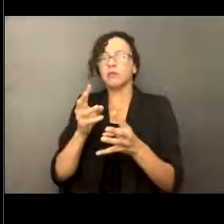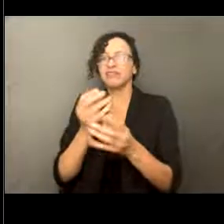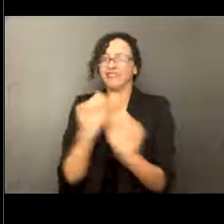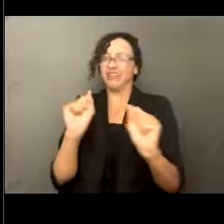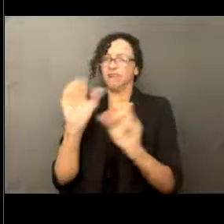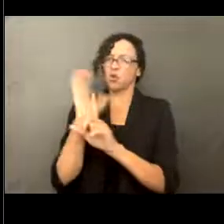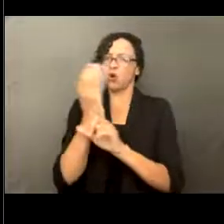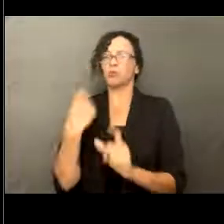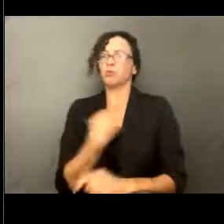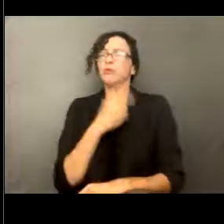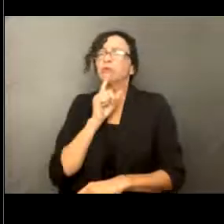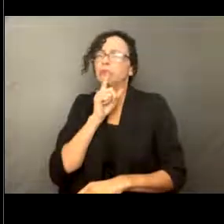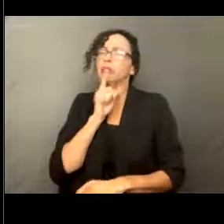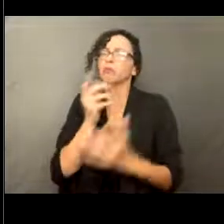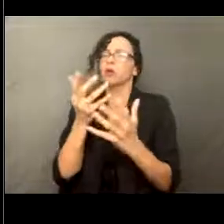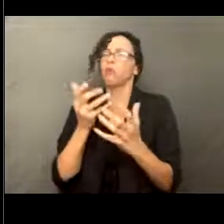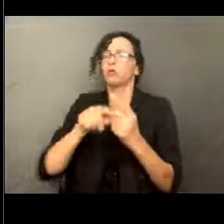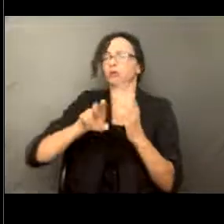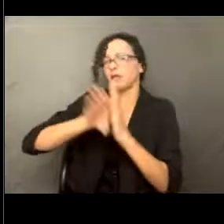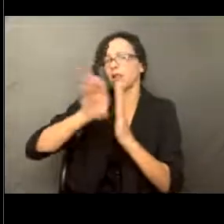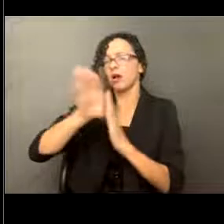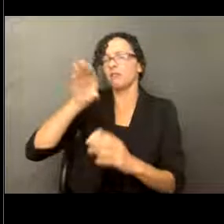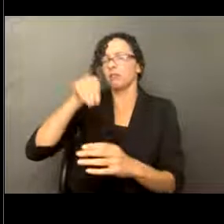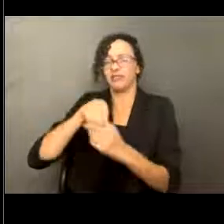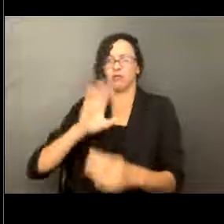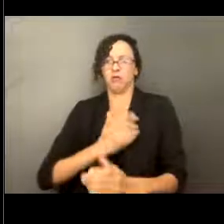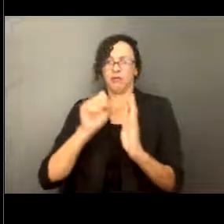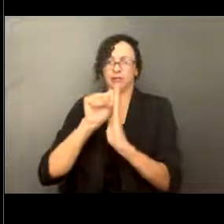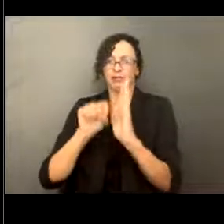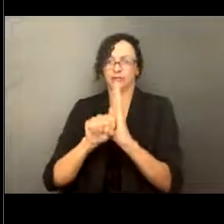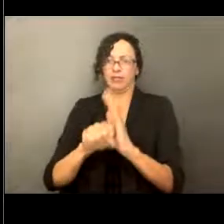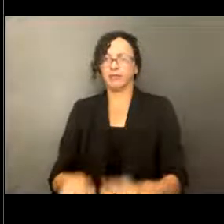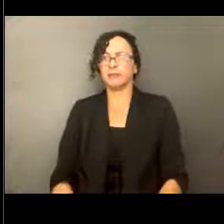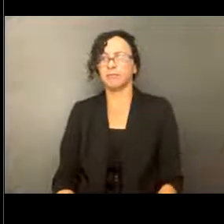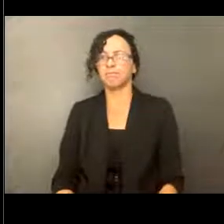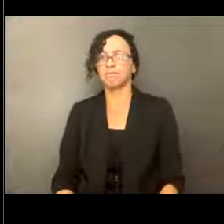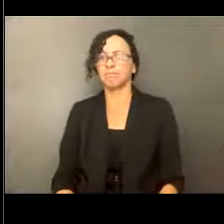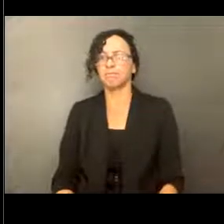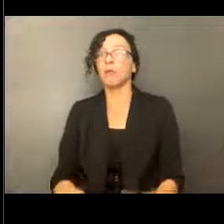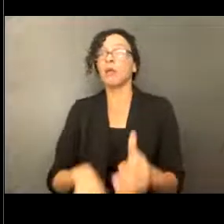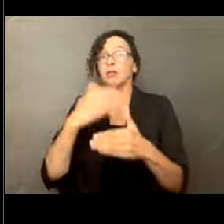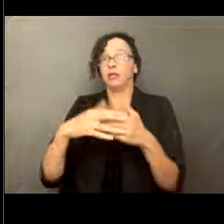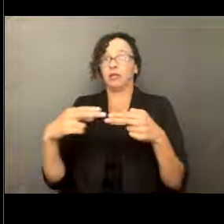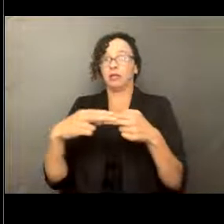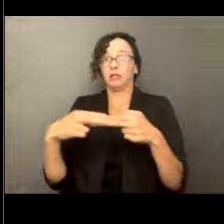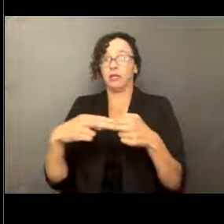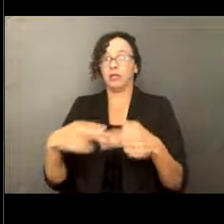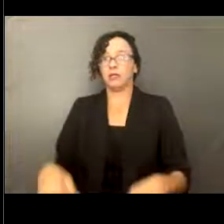want to develop in our state. Next slide.